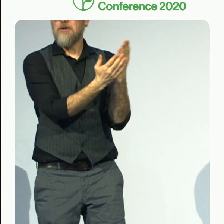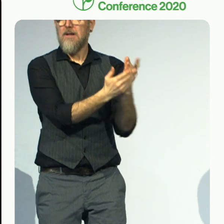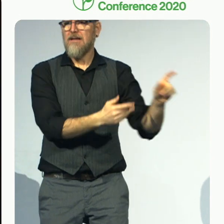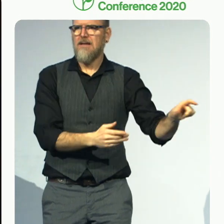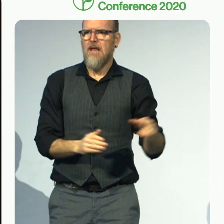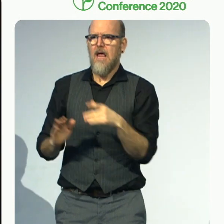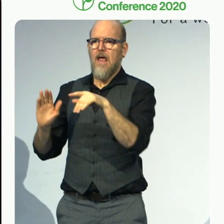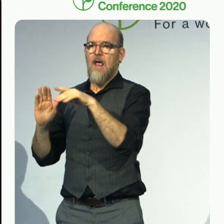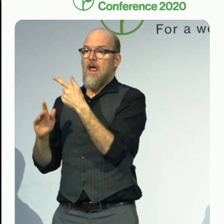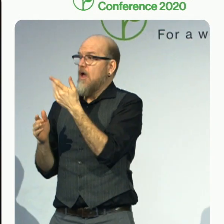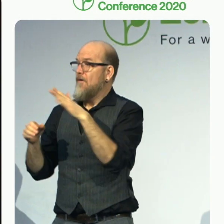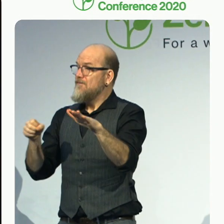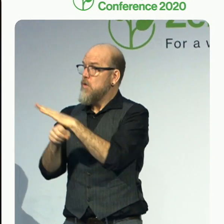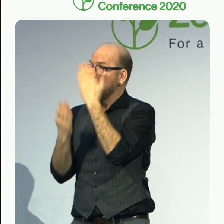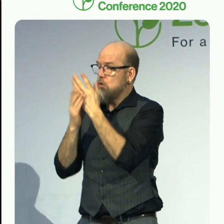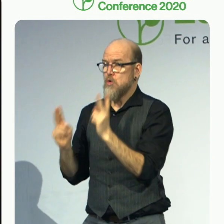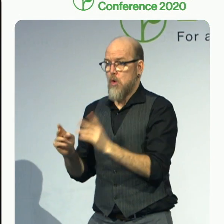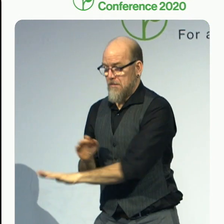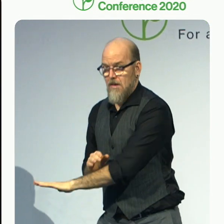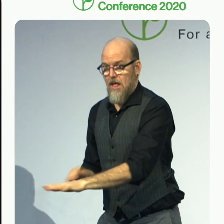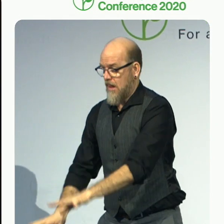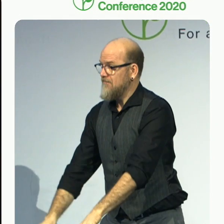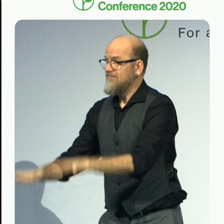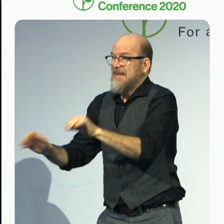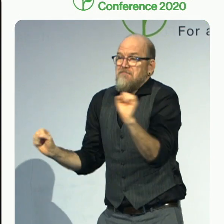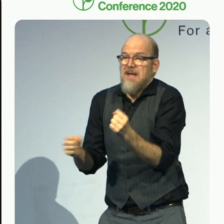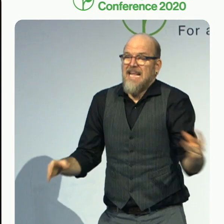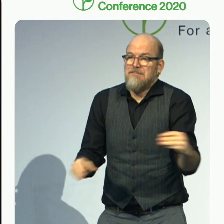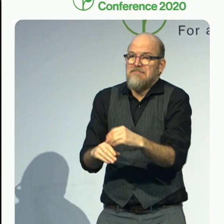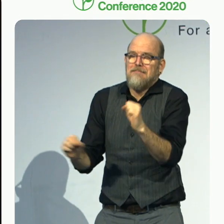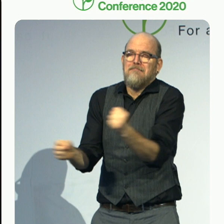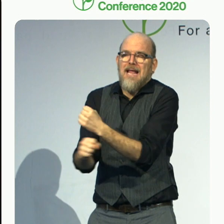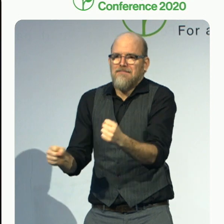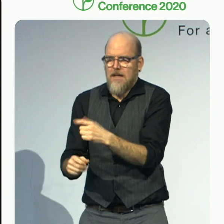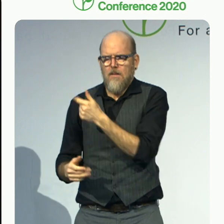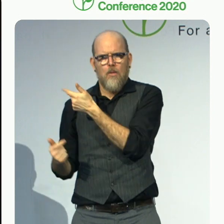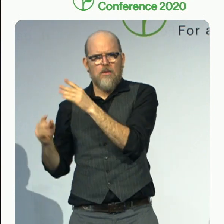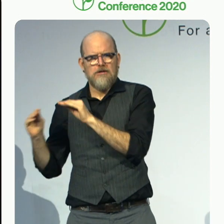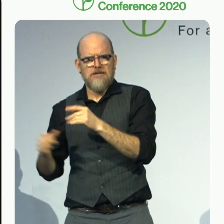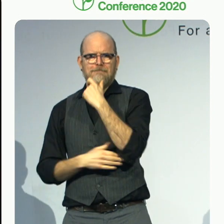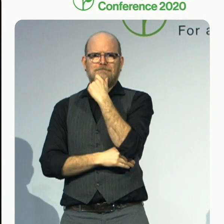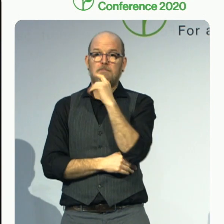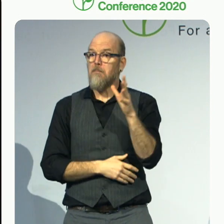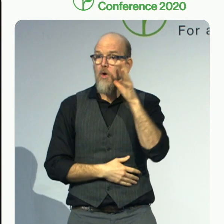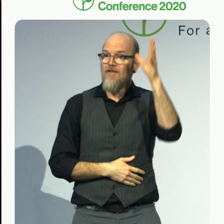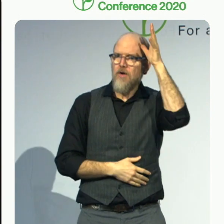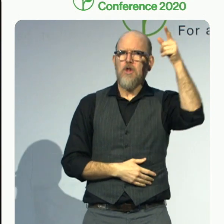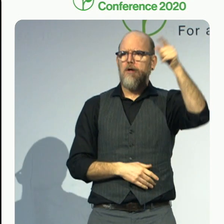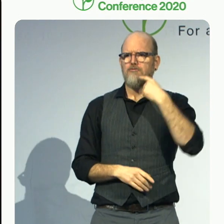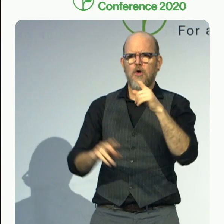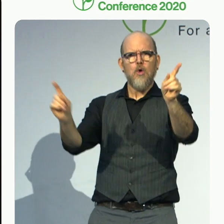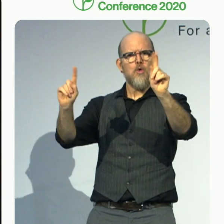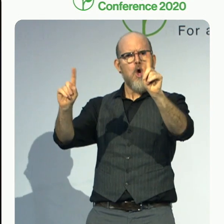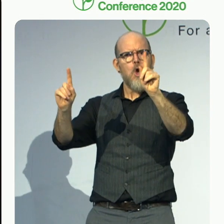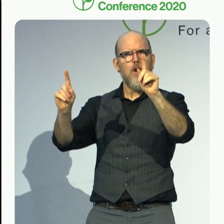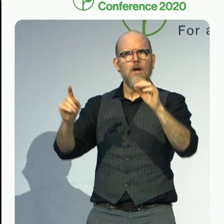say we don't have full choice, because if you have, on the one hand, a regular school